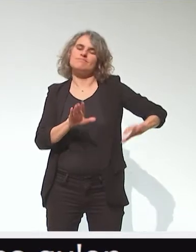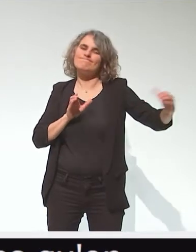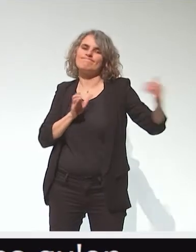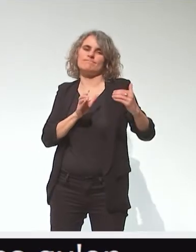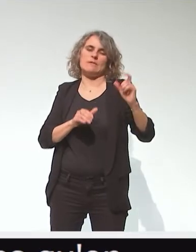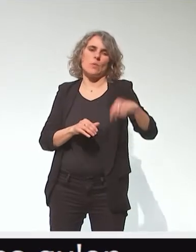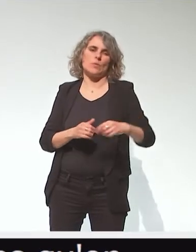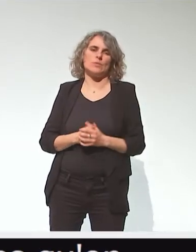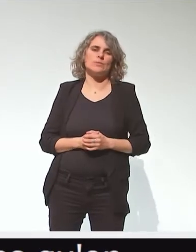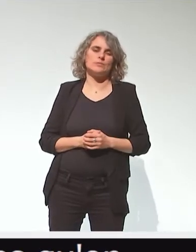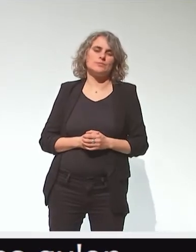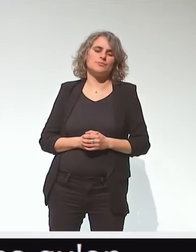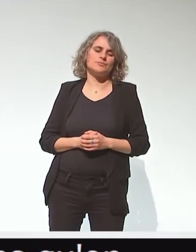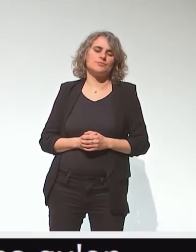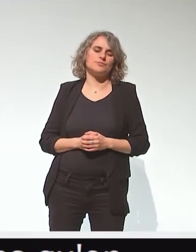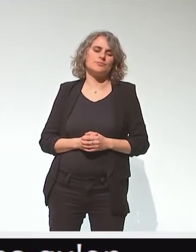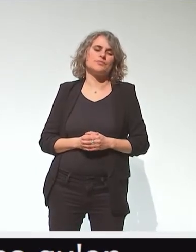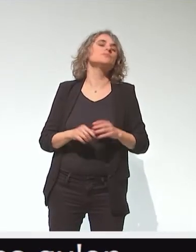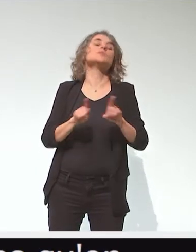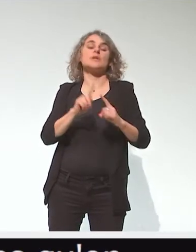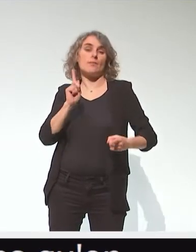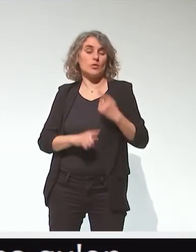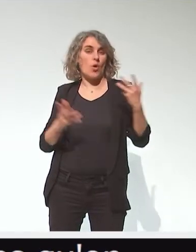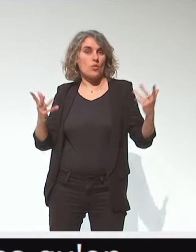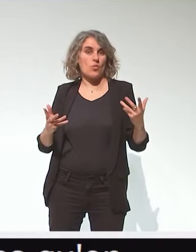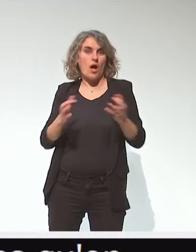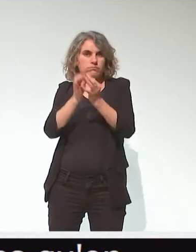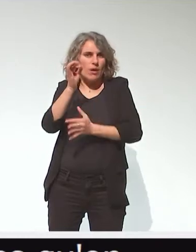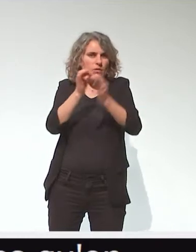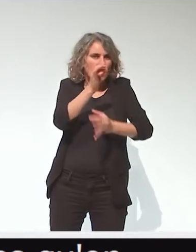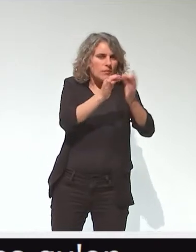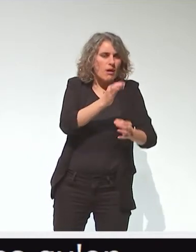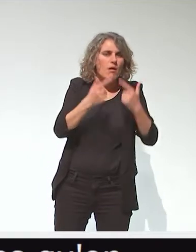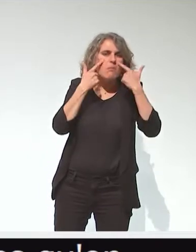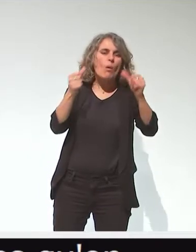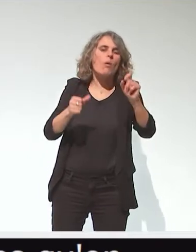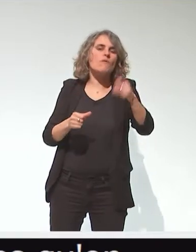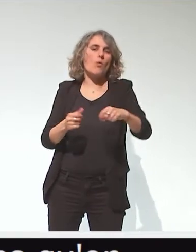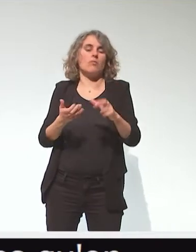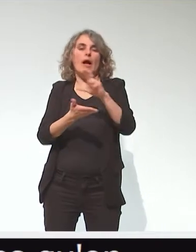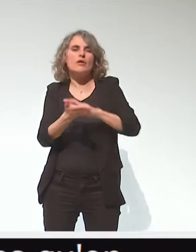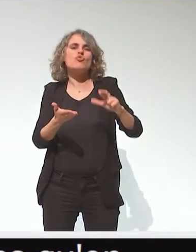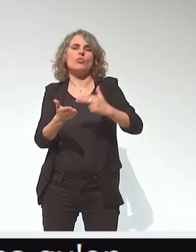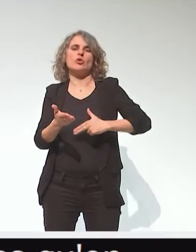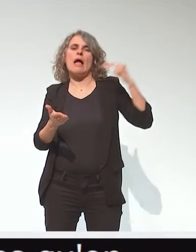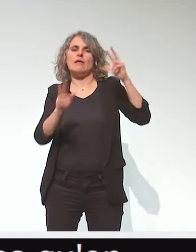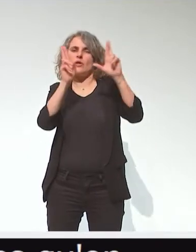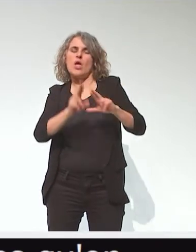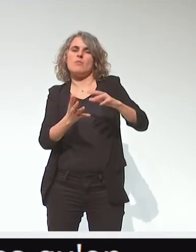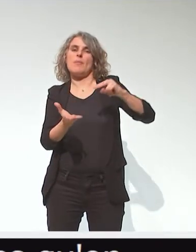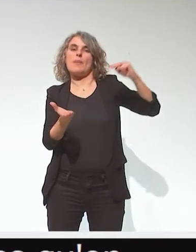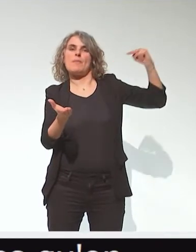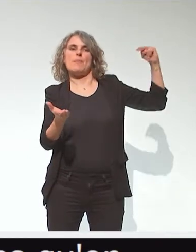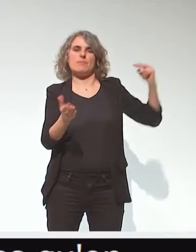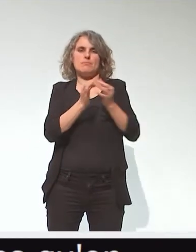Now, accountability works on many levels: national, regional, international. I'll just mention one today, and that is that in 2 years'